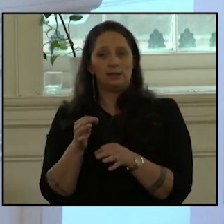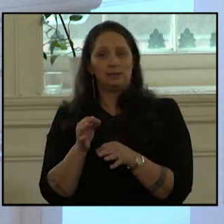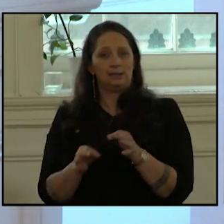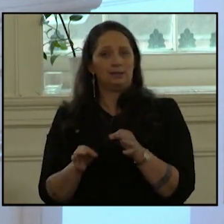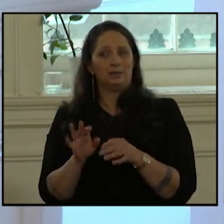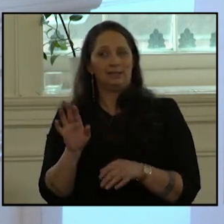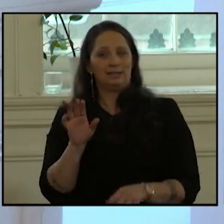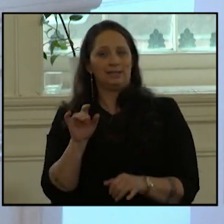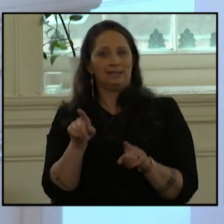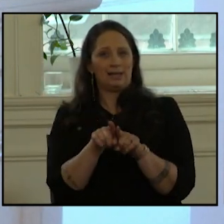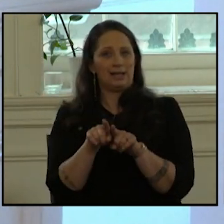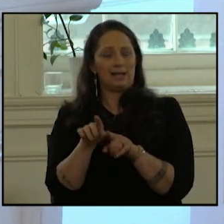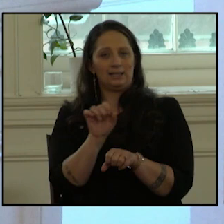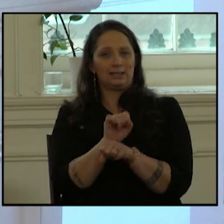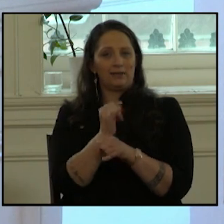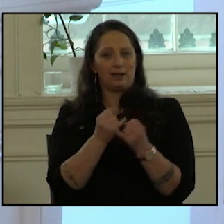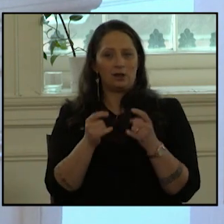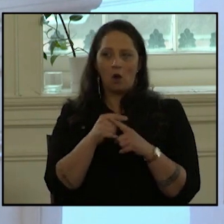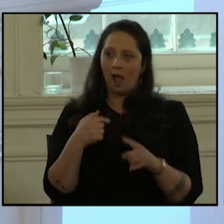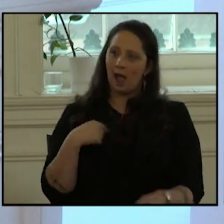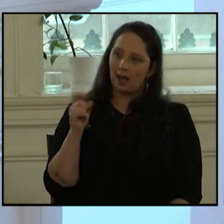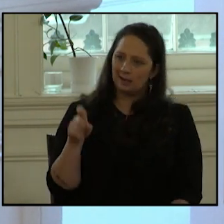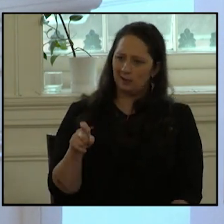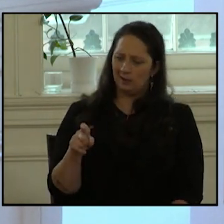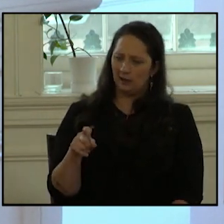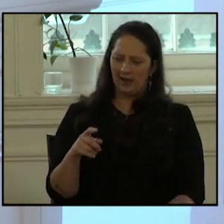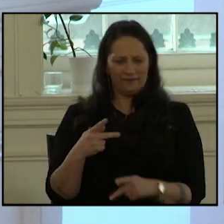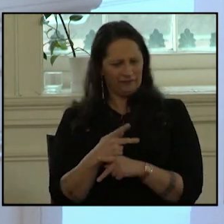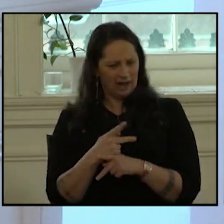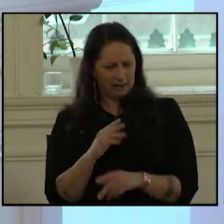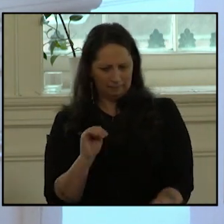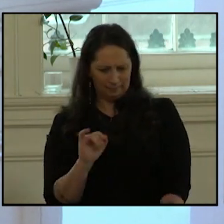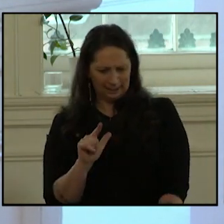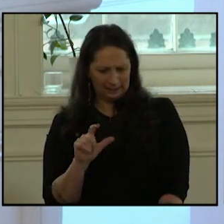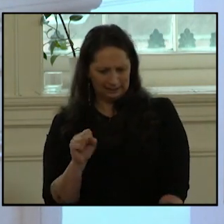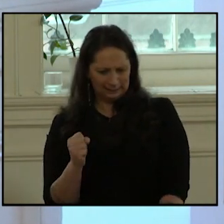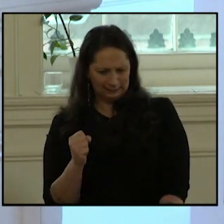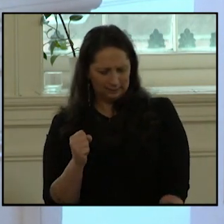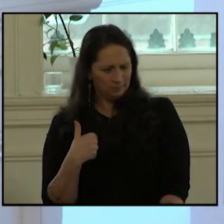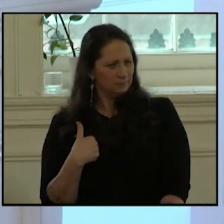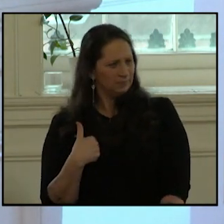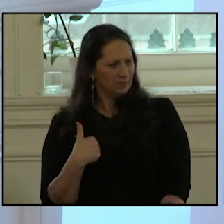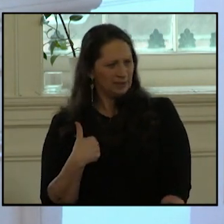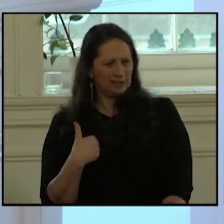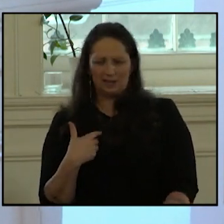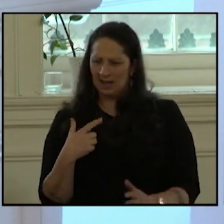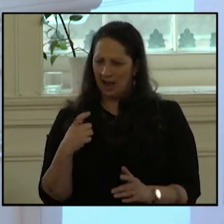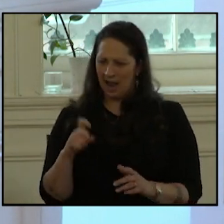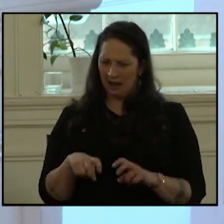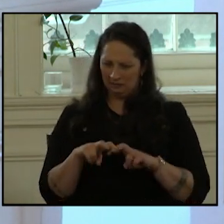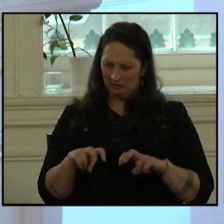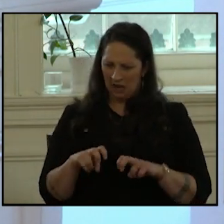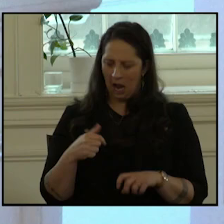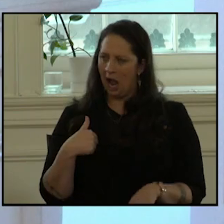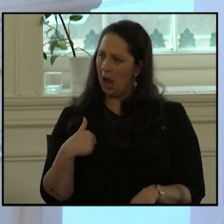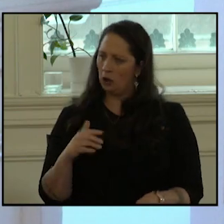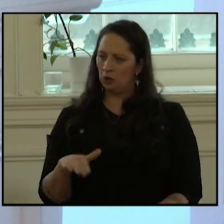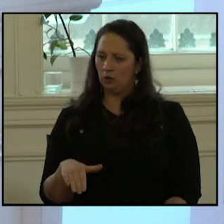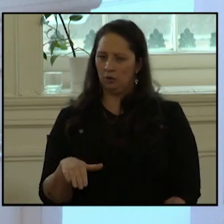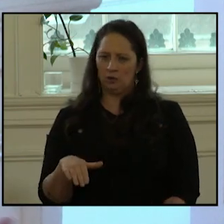enslaver's last name. So then I had to reinterrogate the name Mills. I had grown like this affinity to